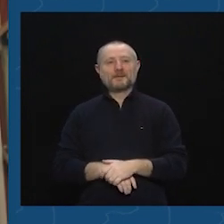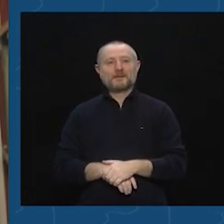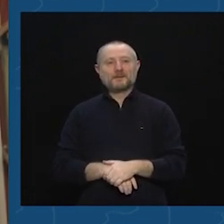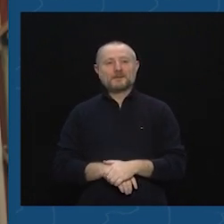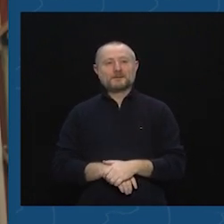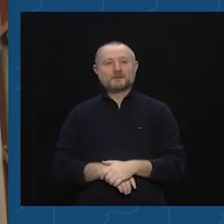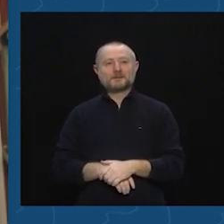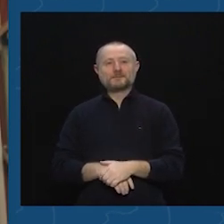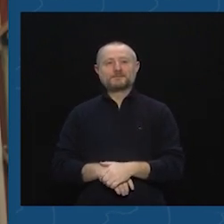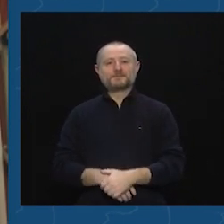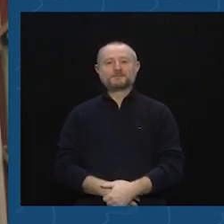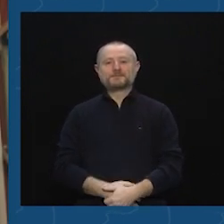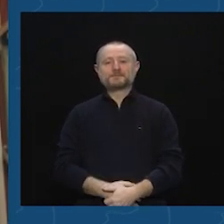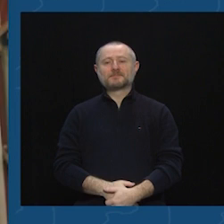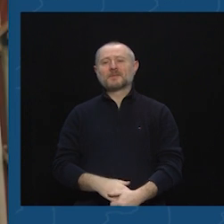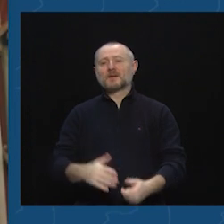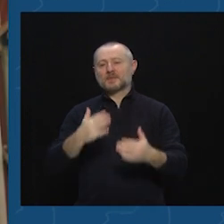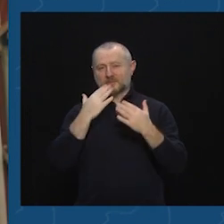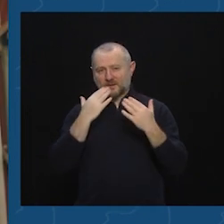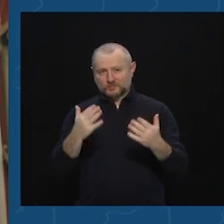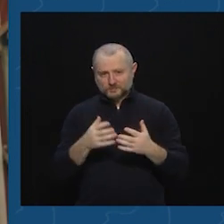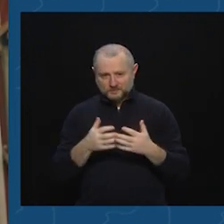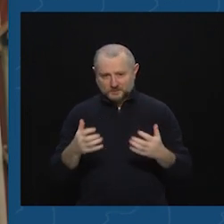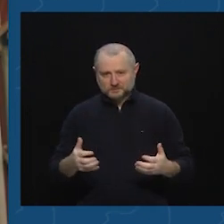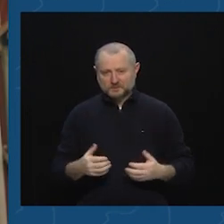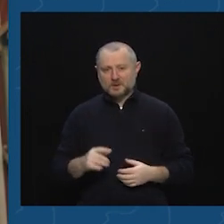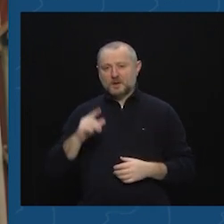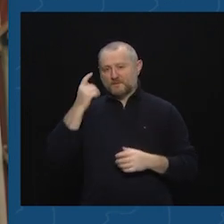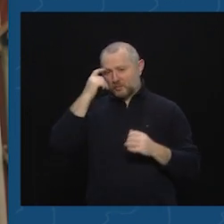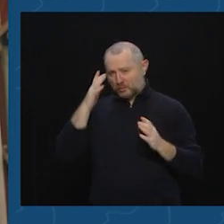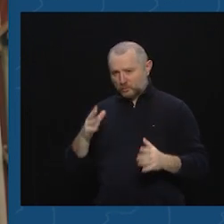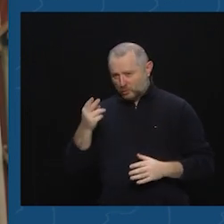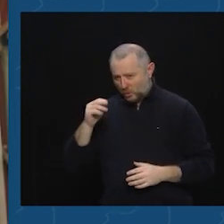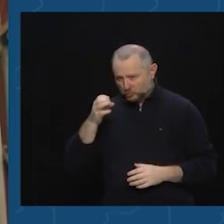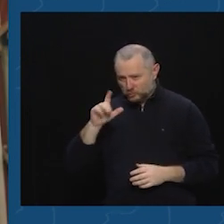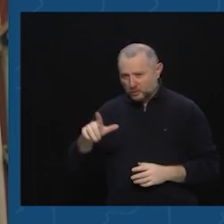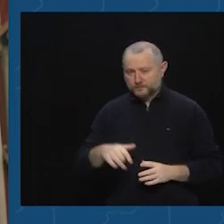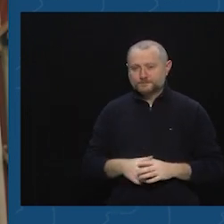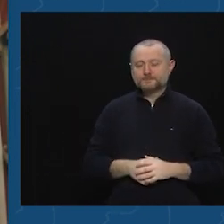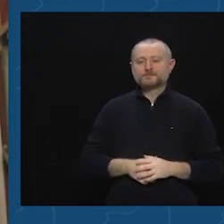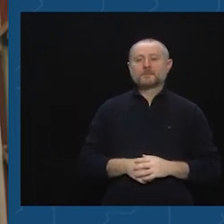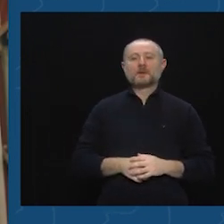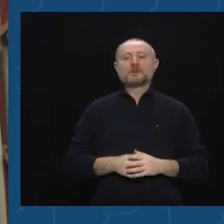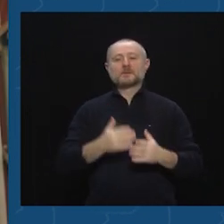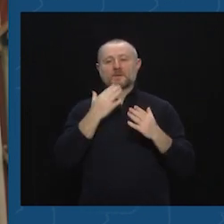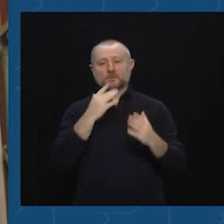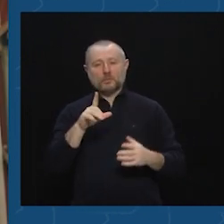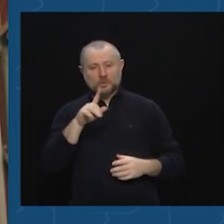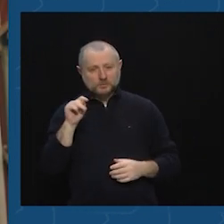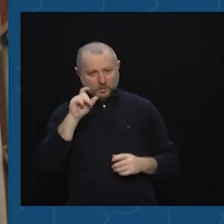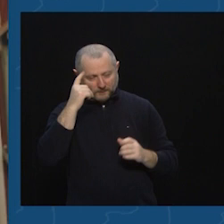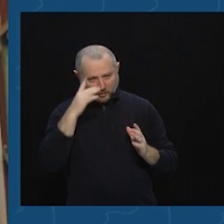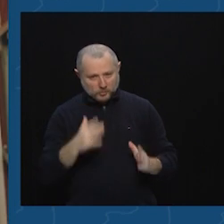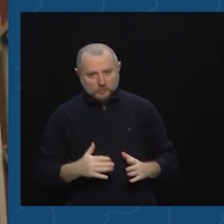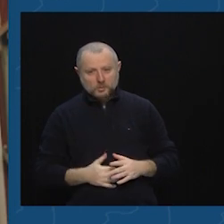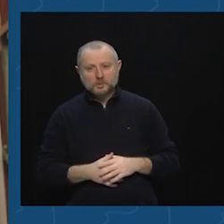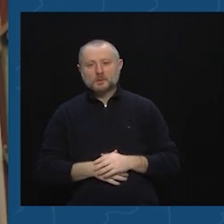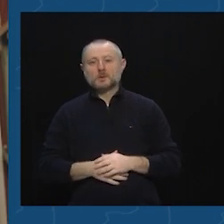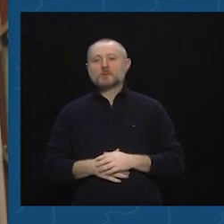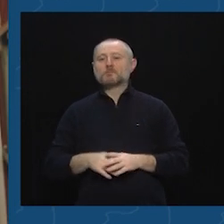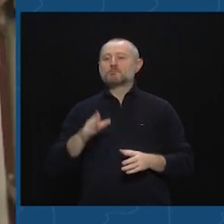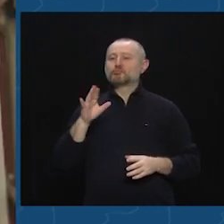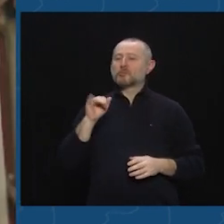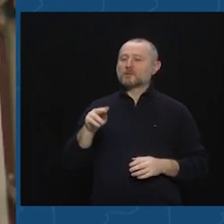Thank you so much, Governor Hochul. Thank you, Lieutenant Governor Brian